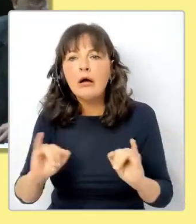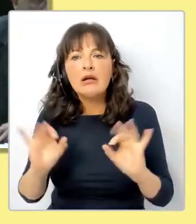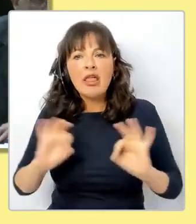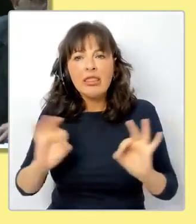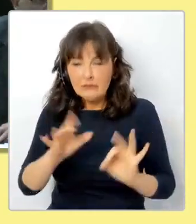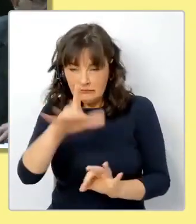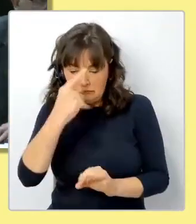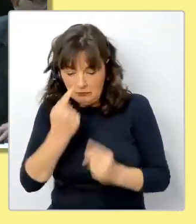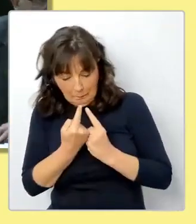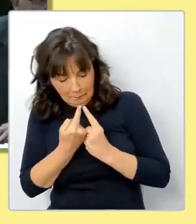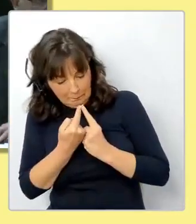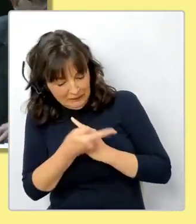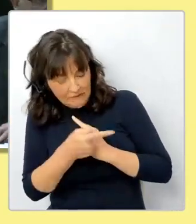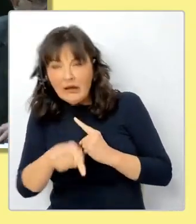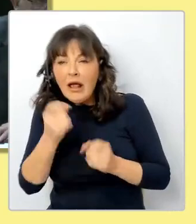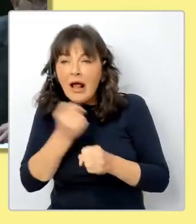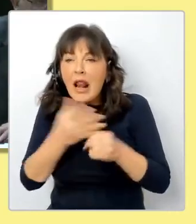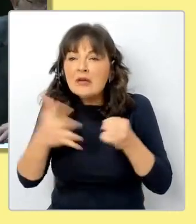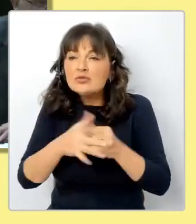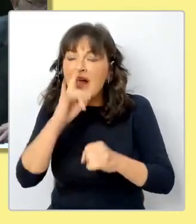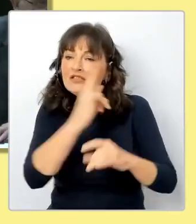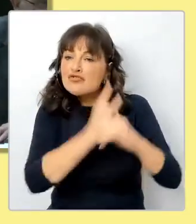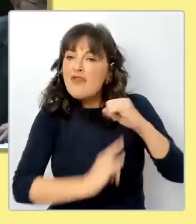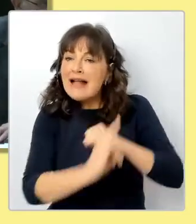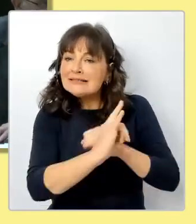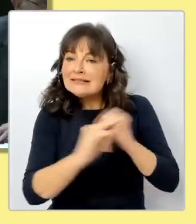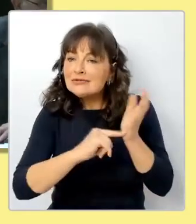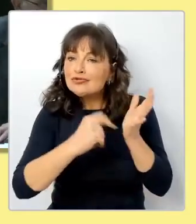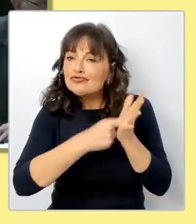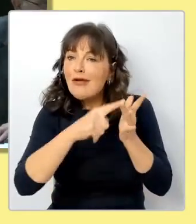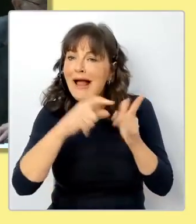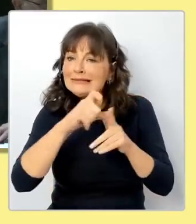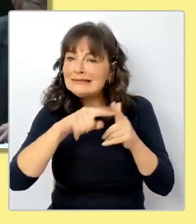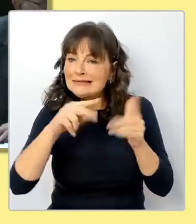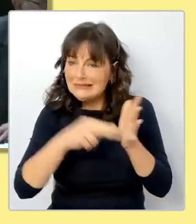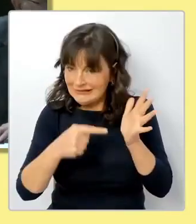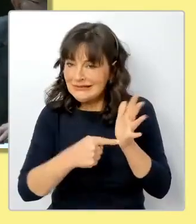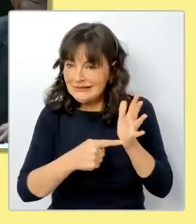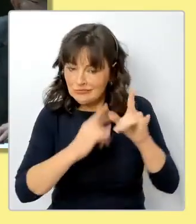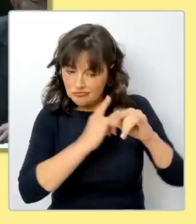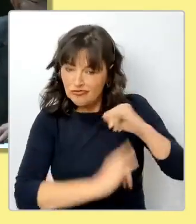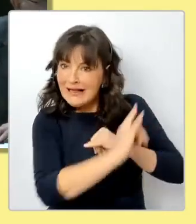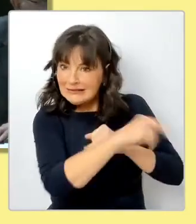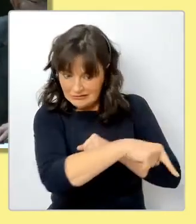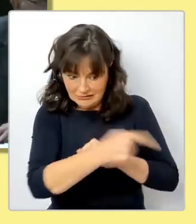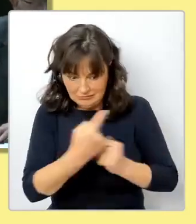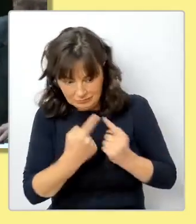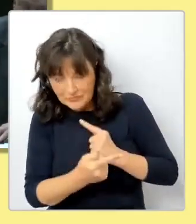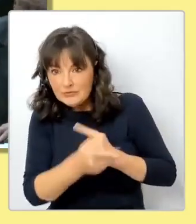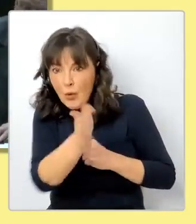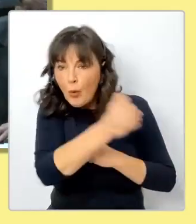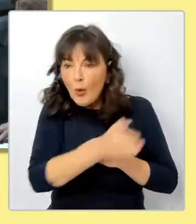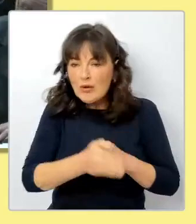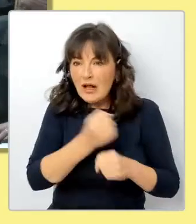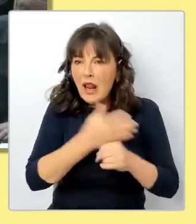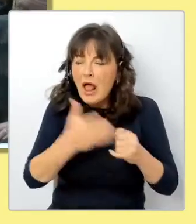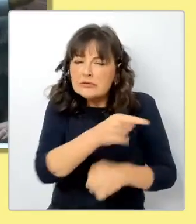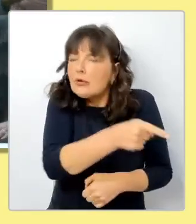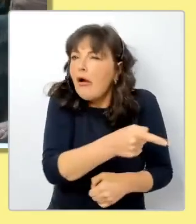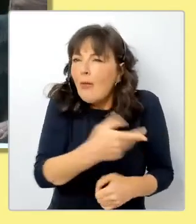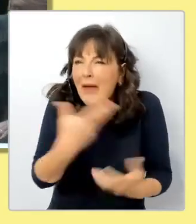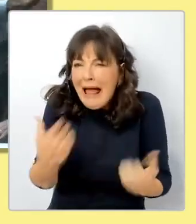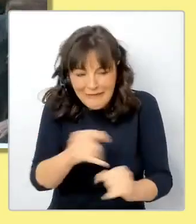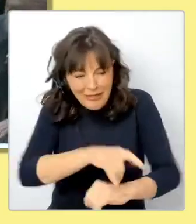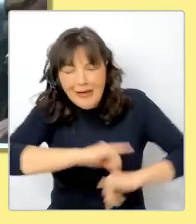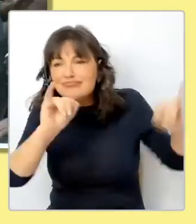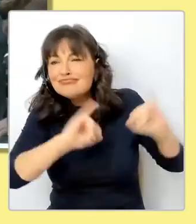Instead of spending billions of pounds helping the lives of ordinary Scots. But it's not enough to point out